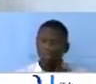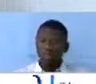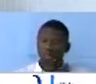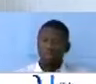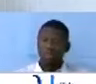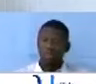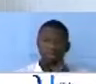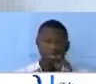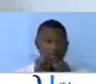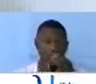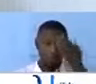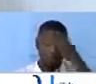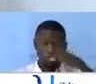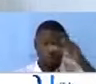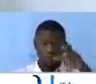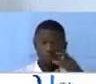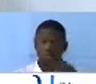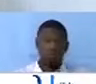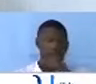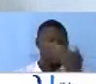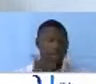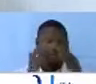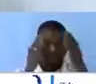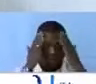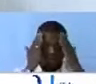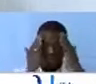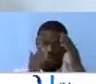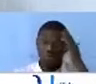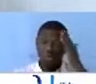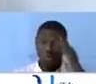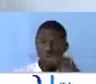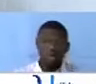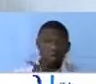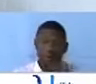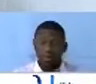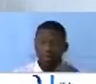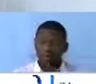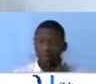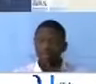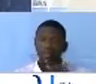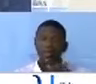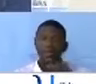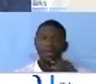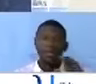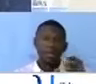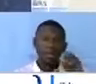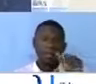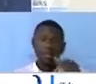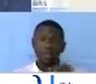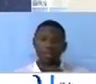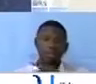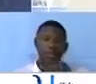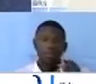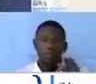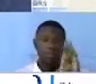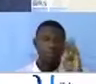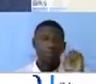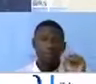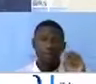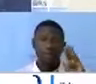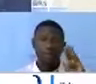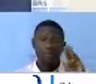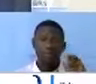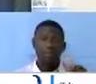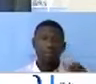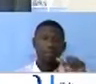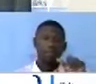is a place called Bamba Dinka at NIA. I don't, Mr. Chairman. I don't. How, Marco? You want to force me to know, to say that I know that